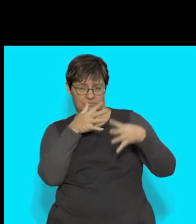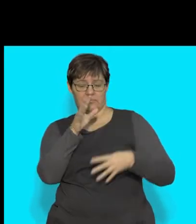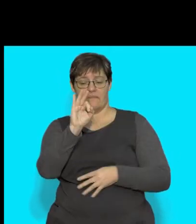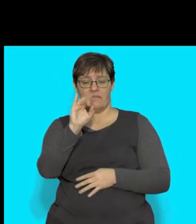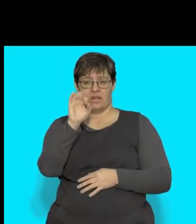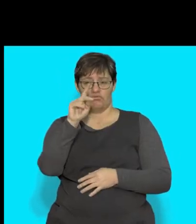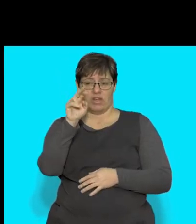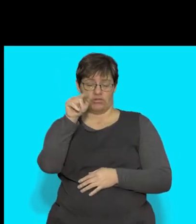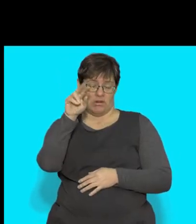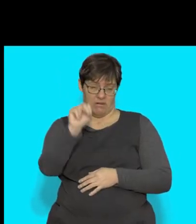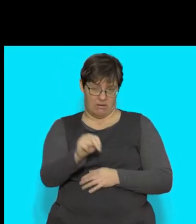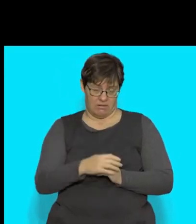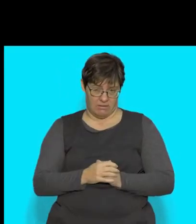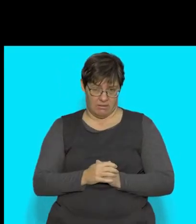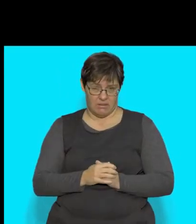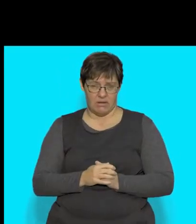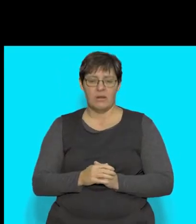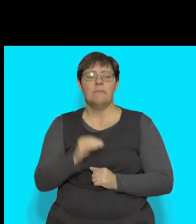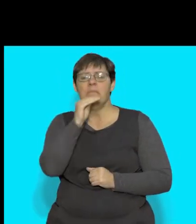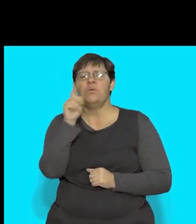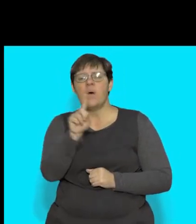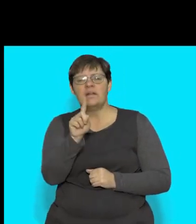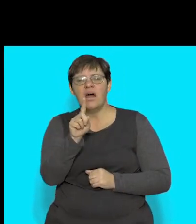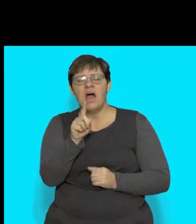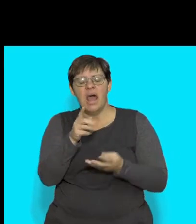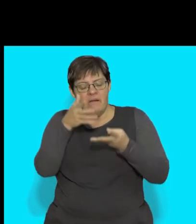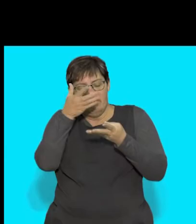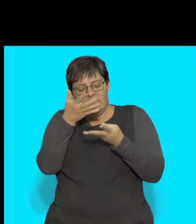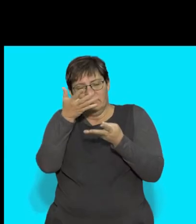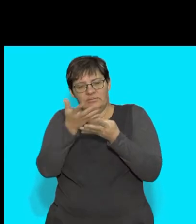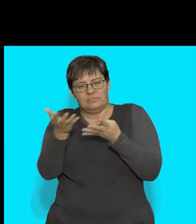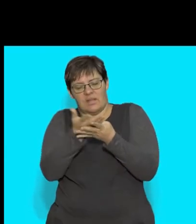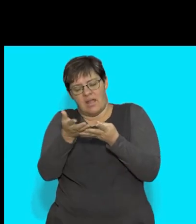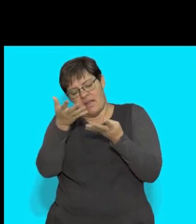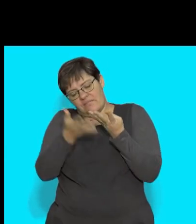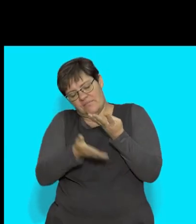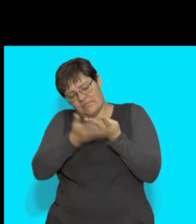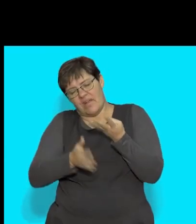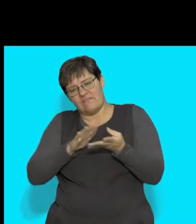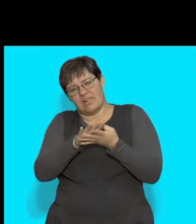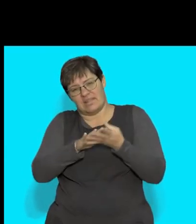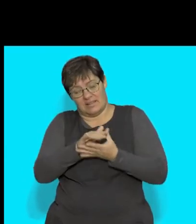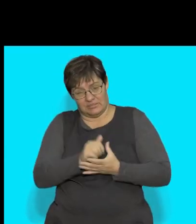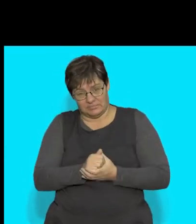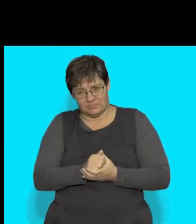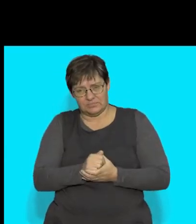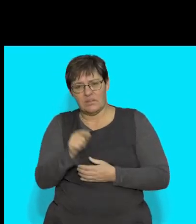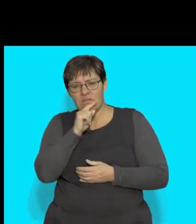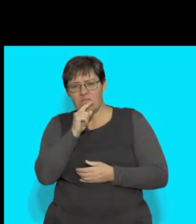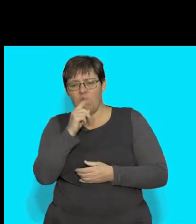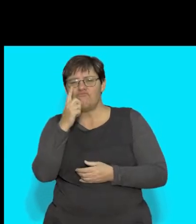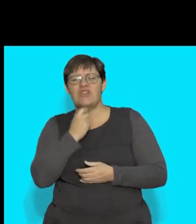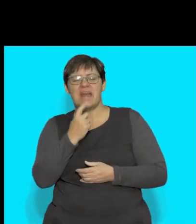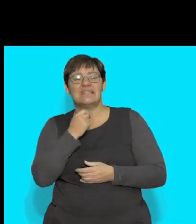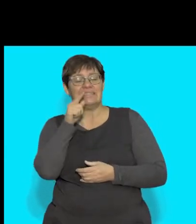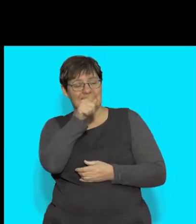To filtrate means, or filtration means to filter. And what are we filtering? Here, lovely